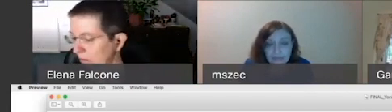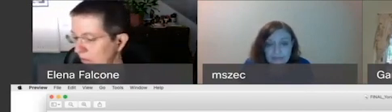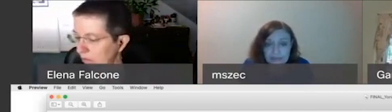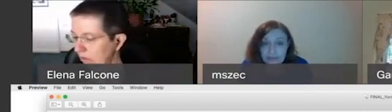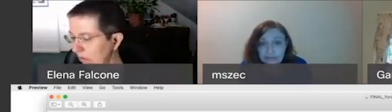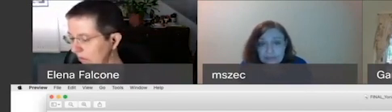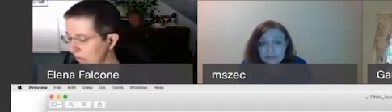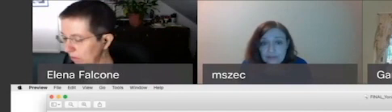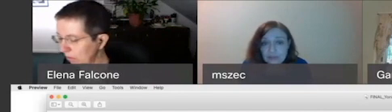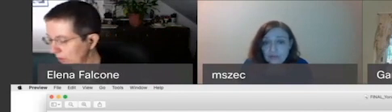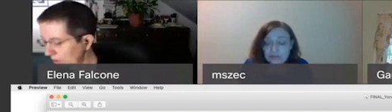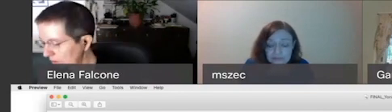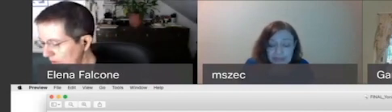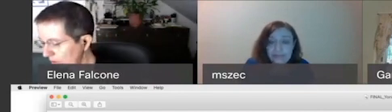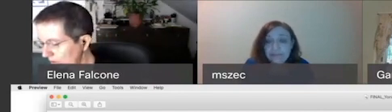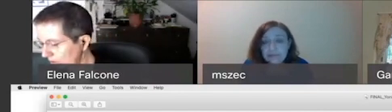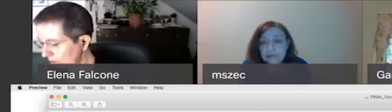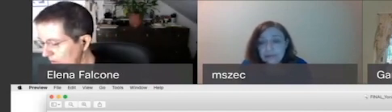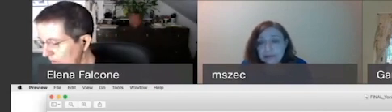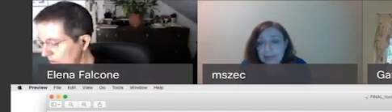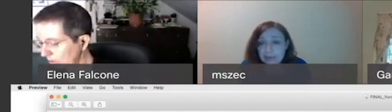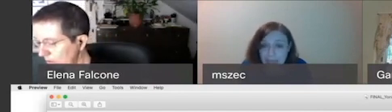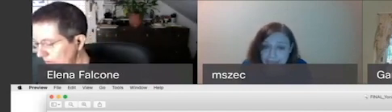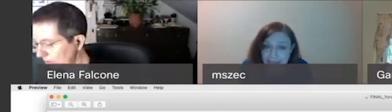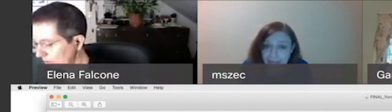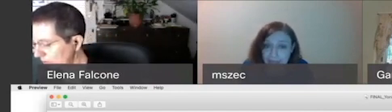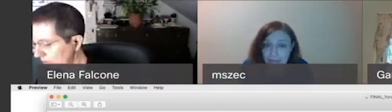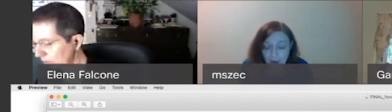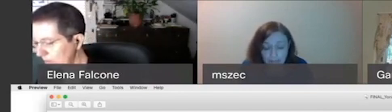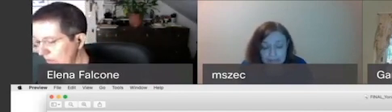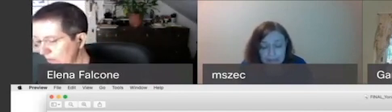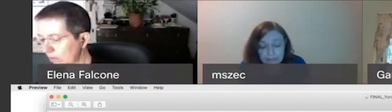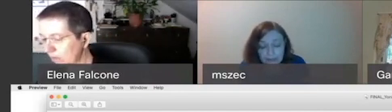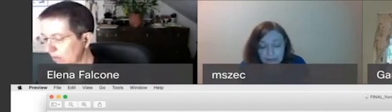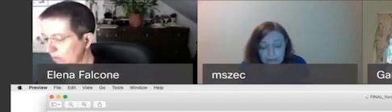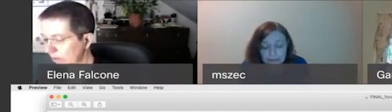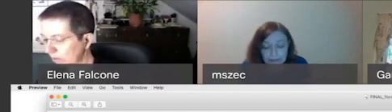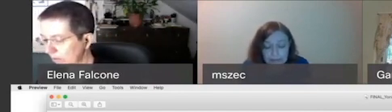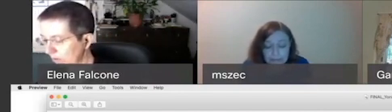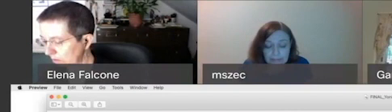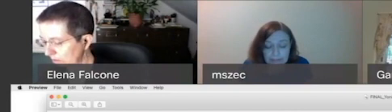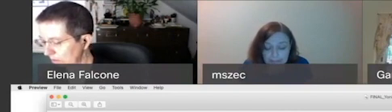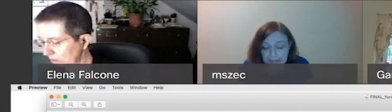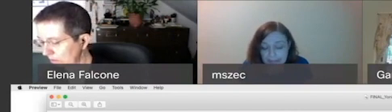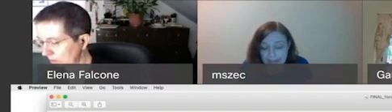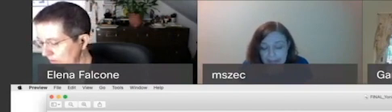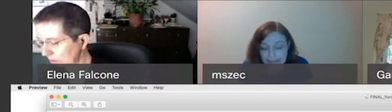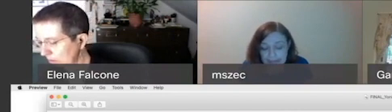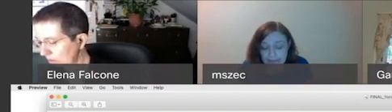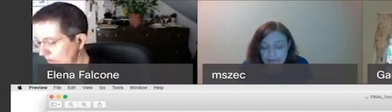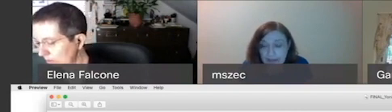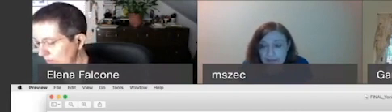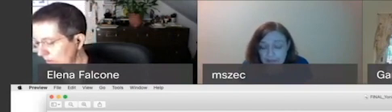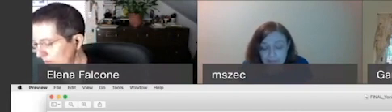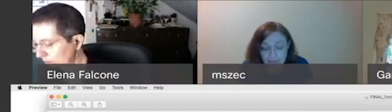Every receipt must include the date, the amount paid, the apartment number, the month being